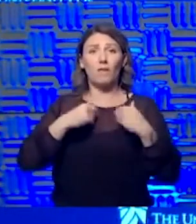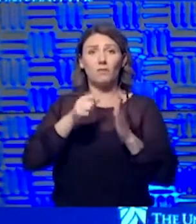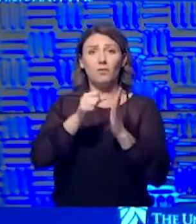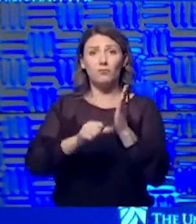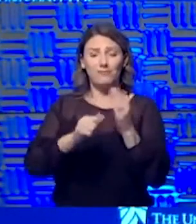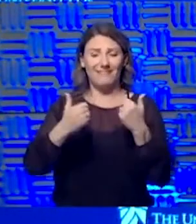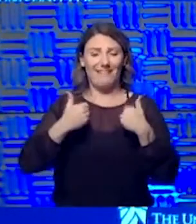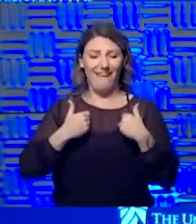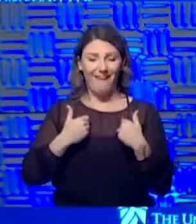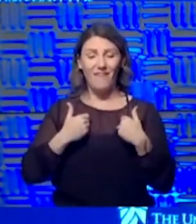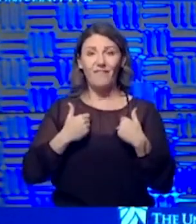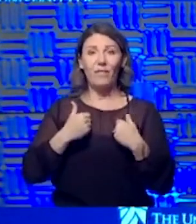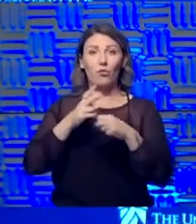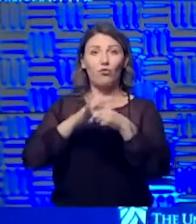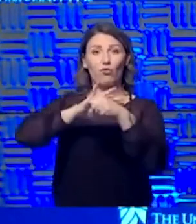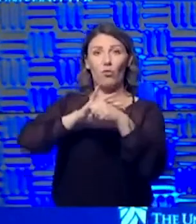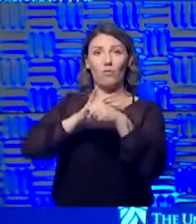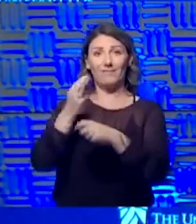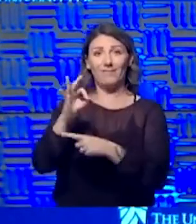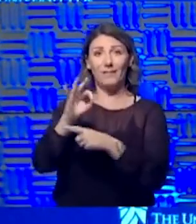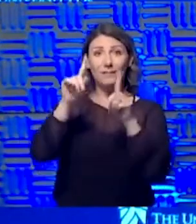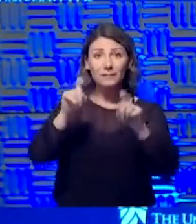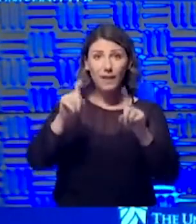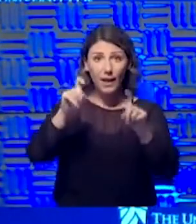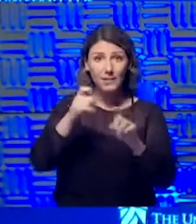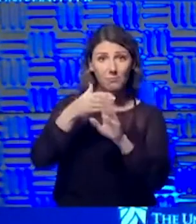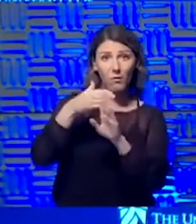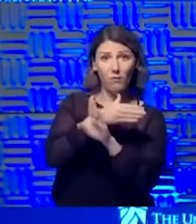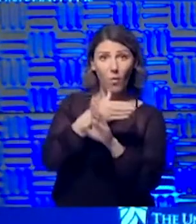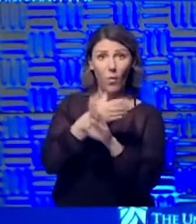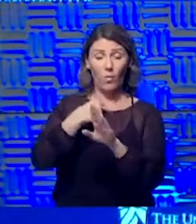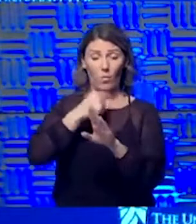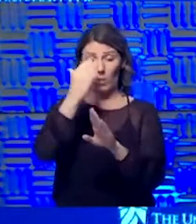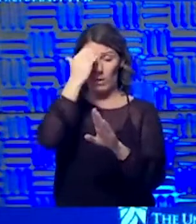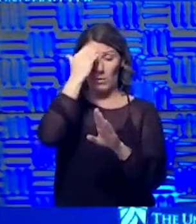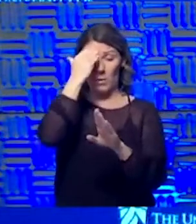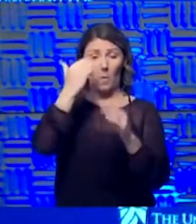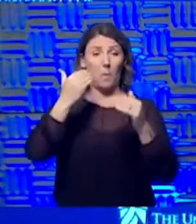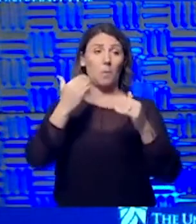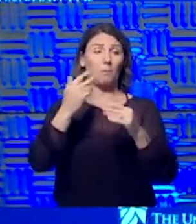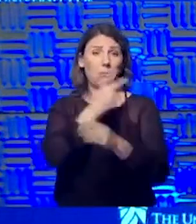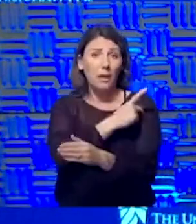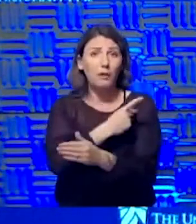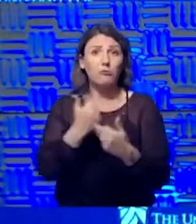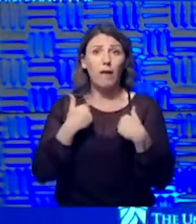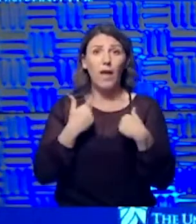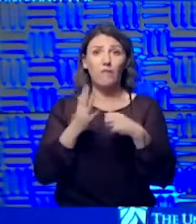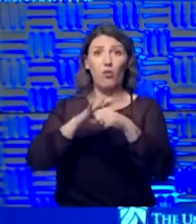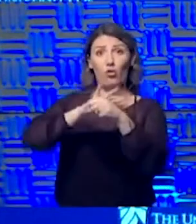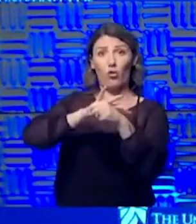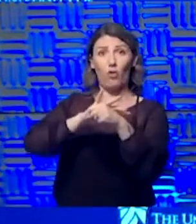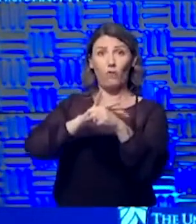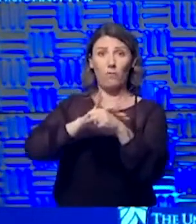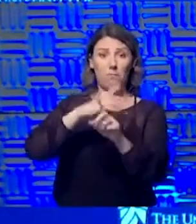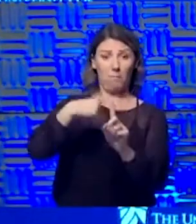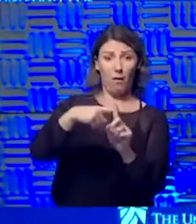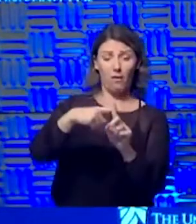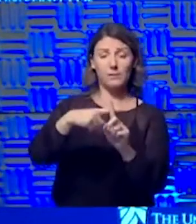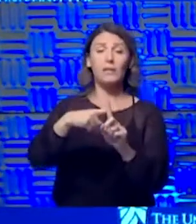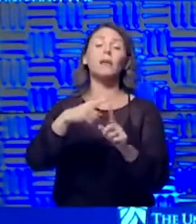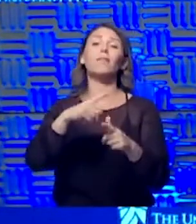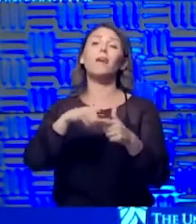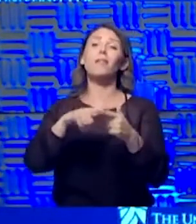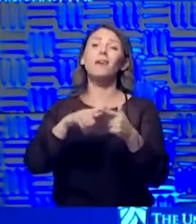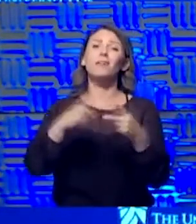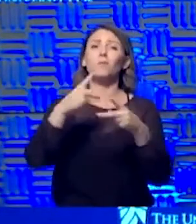COVID test before you do, because we do know that patients who have COVID disease and have surgery are at a higher risk of a bad outcome. So before you